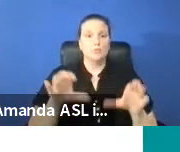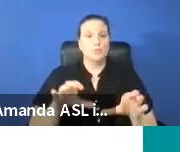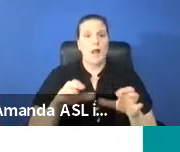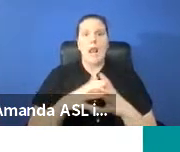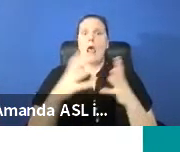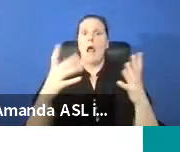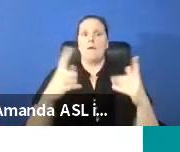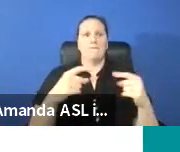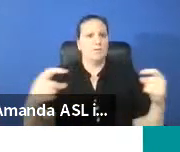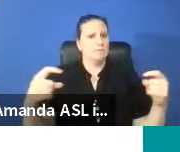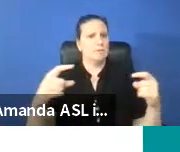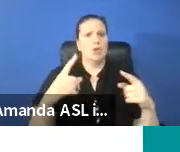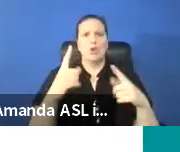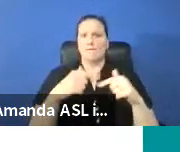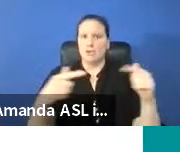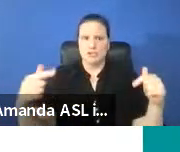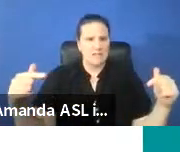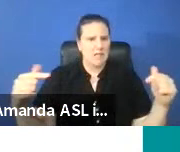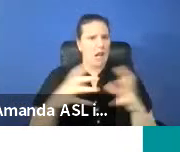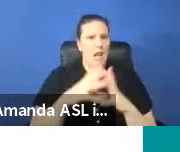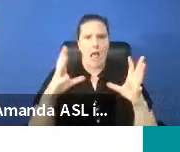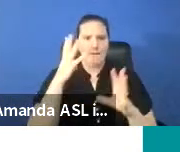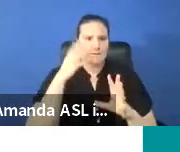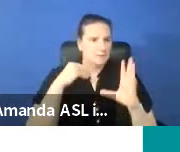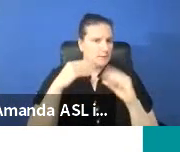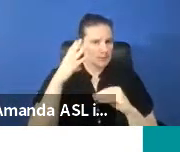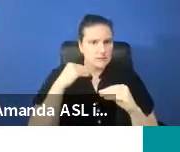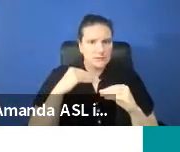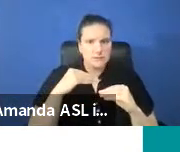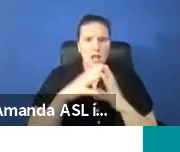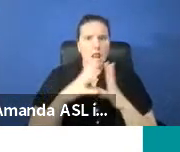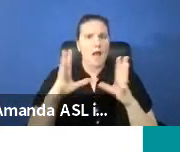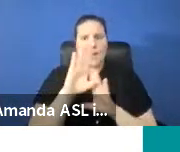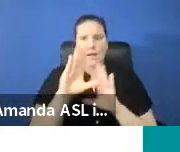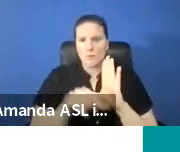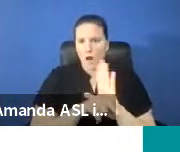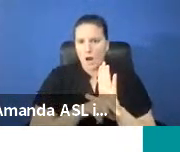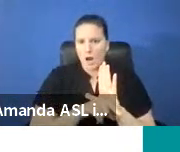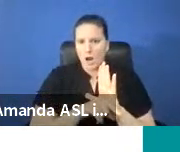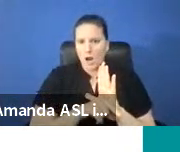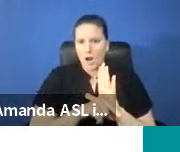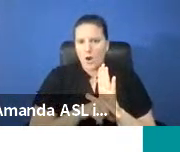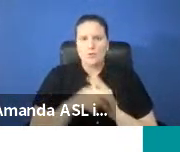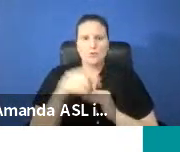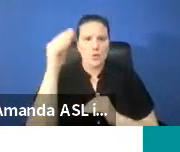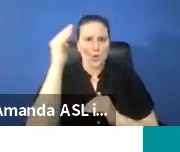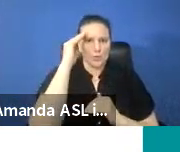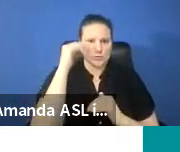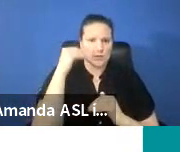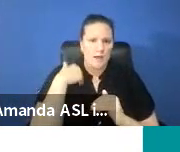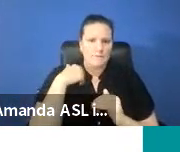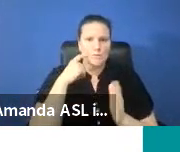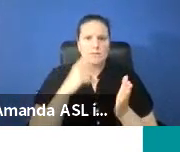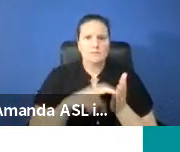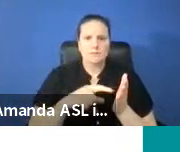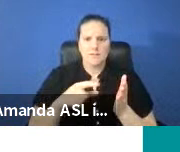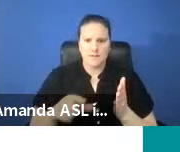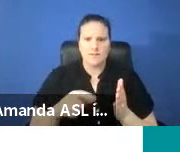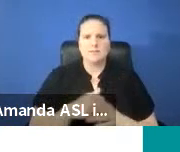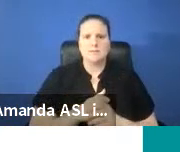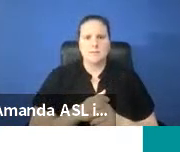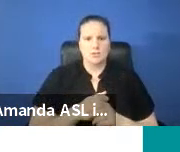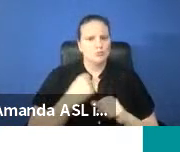of experience and backgrounds and knowledge, and so there was recognition that this is a strong team.